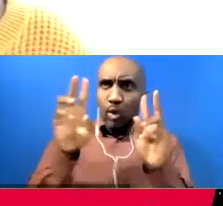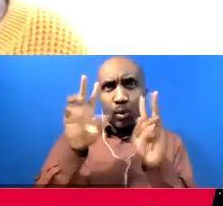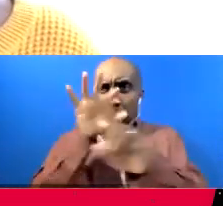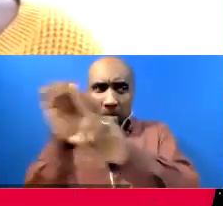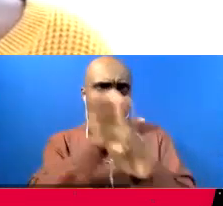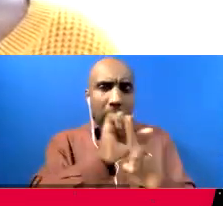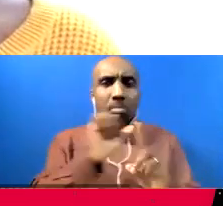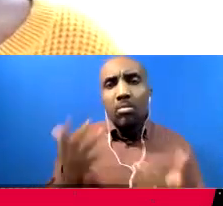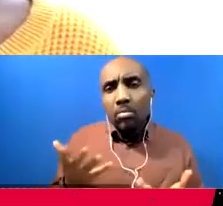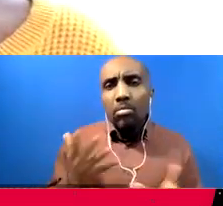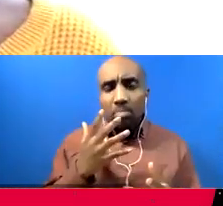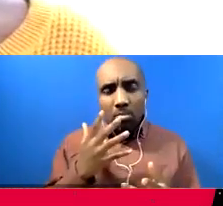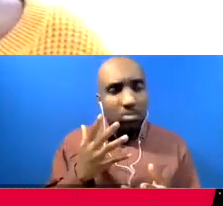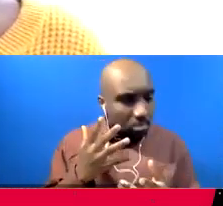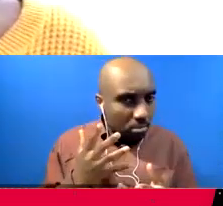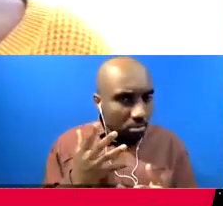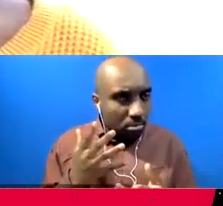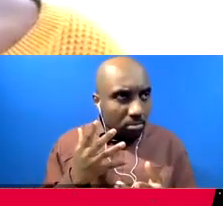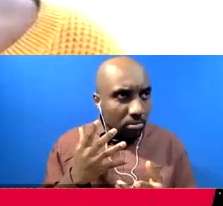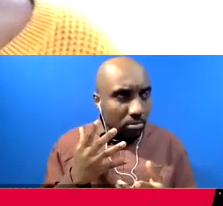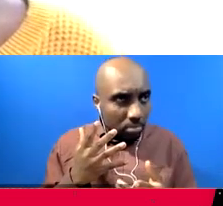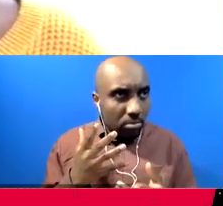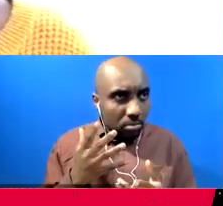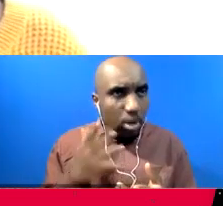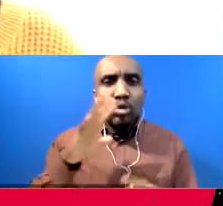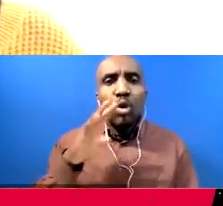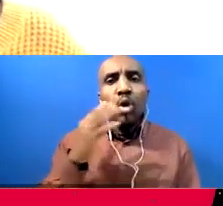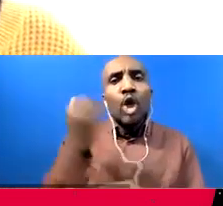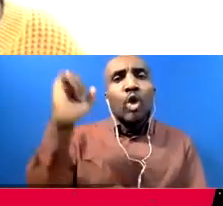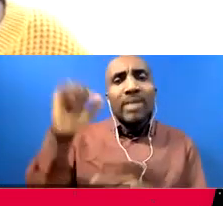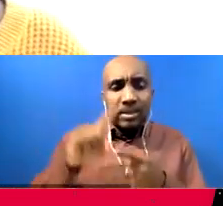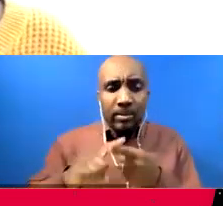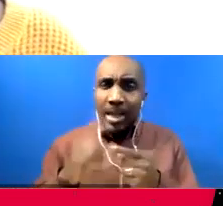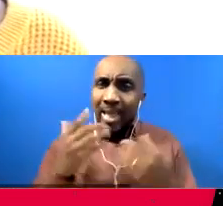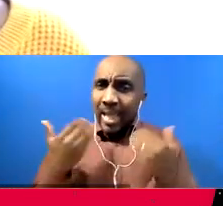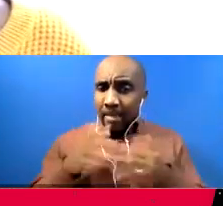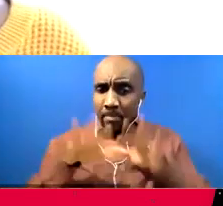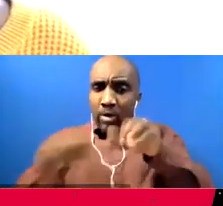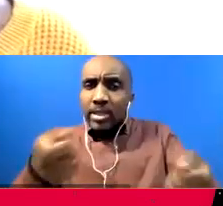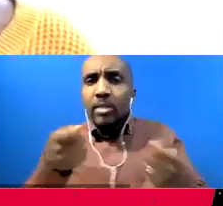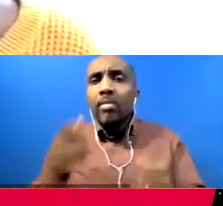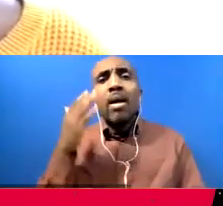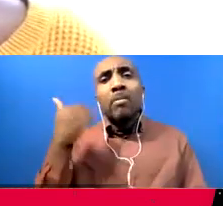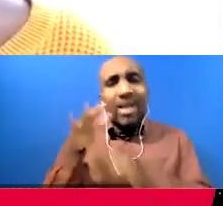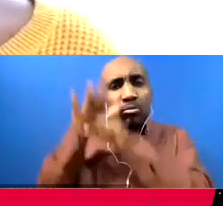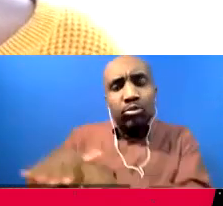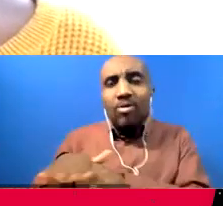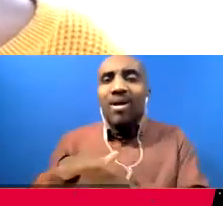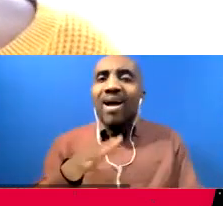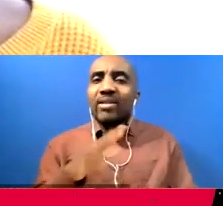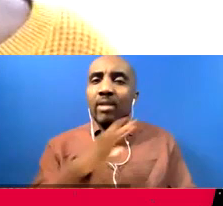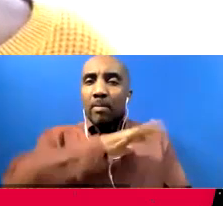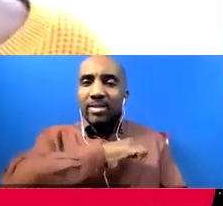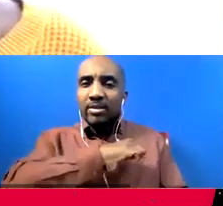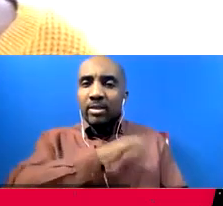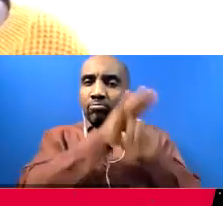colonization, capitalism, imperialism, and racism have sort of embodied themselves against Black populations and against Palestinians. And